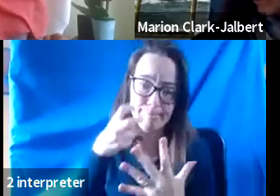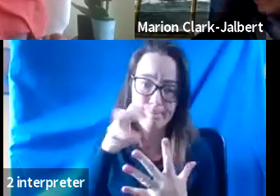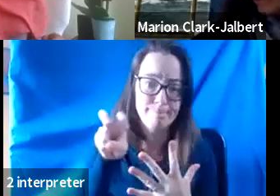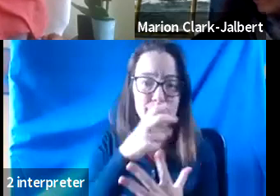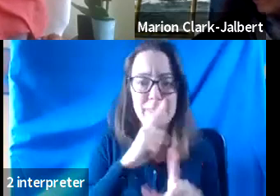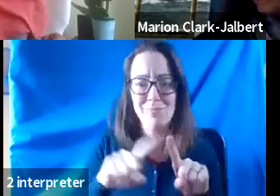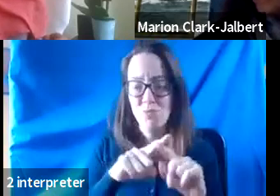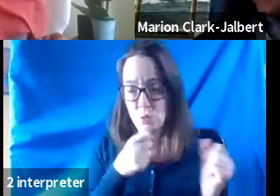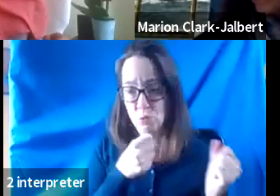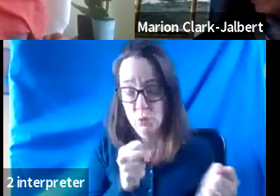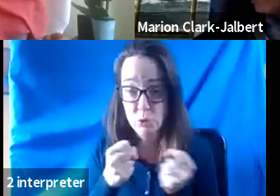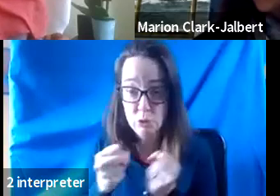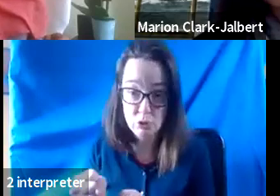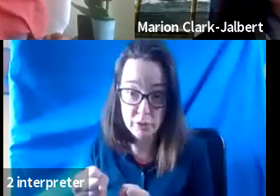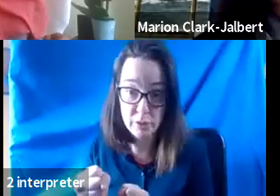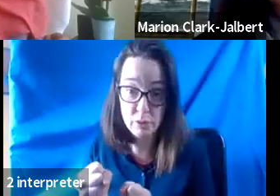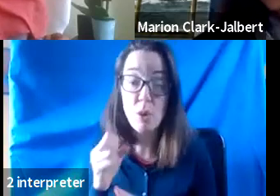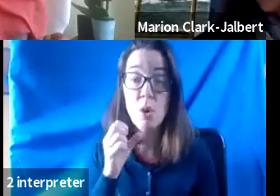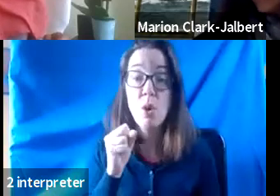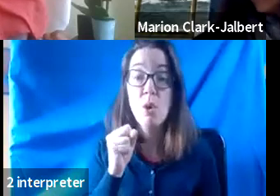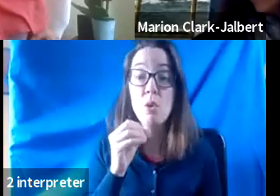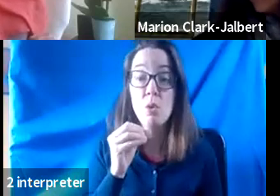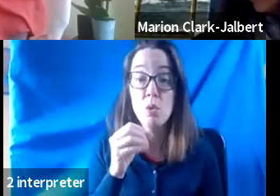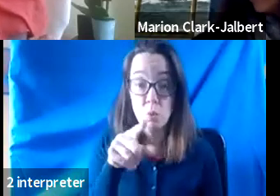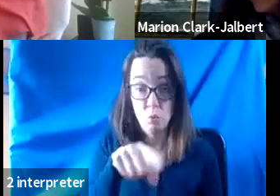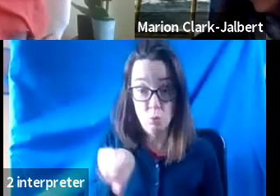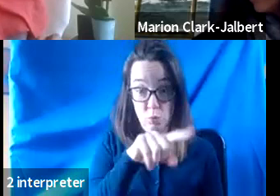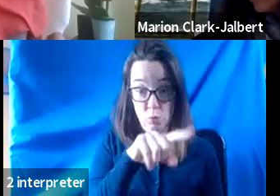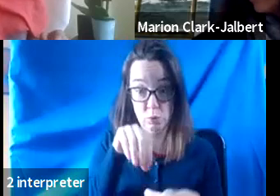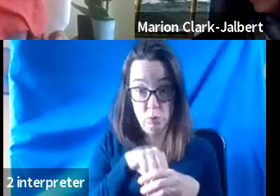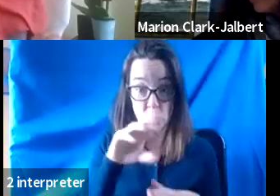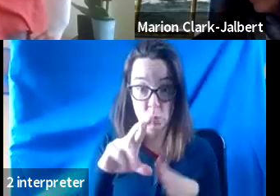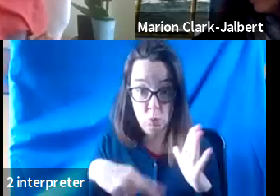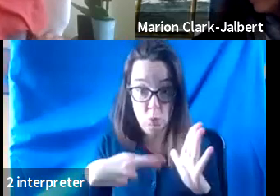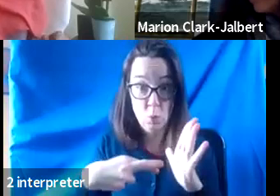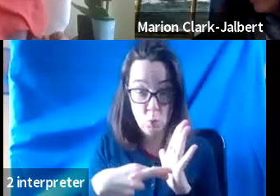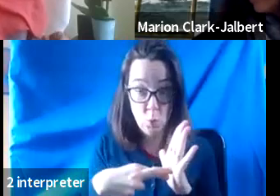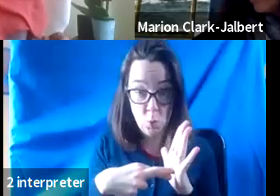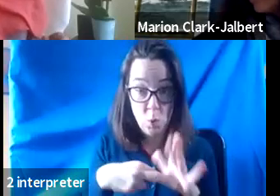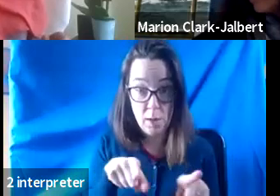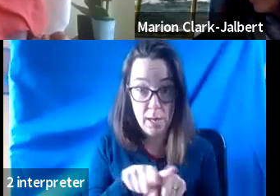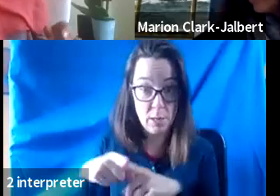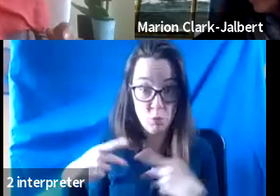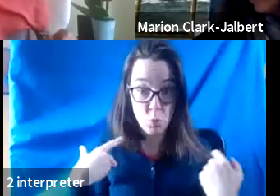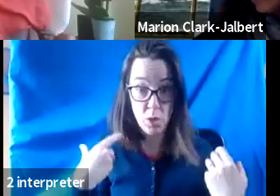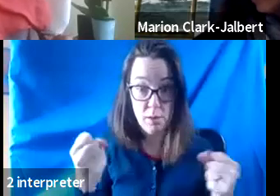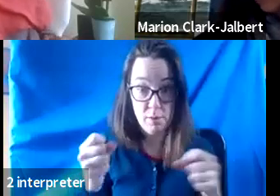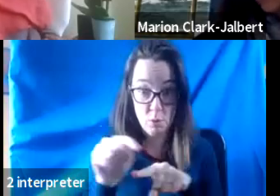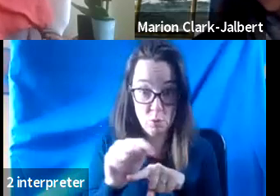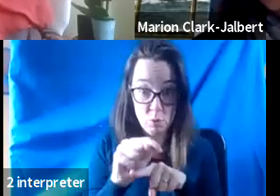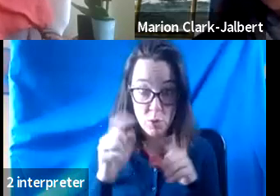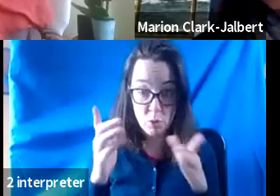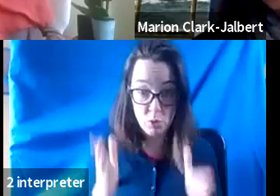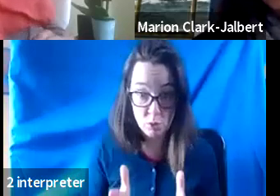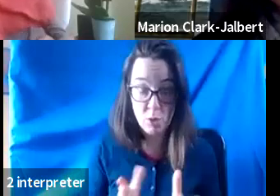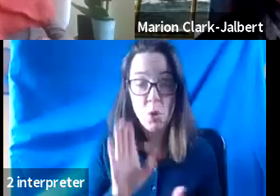you're working in your role as recovery trainers and you're working with recovery coaches and with people in recovery, our goal is to